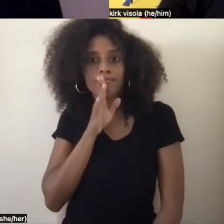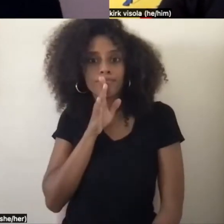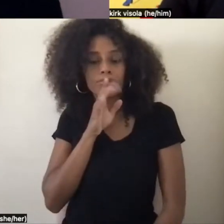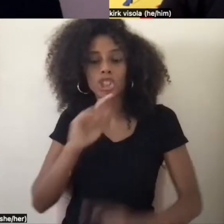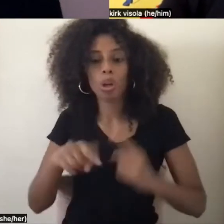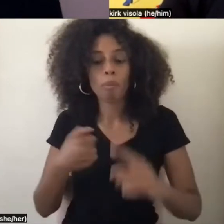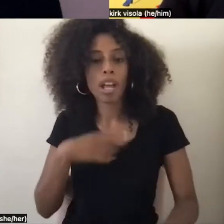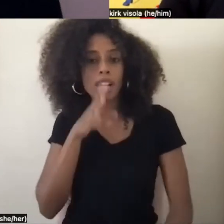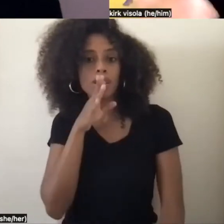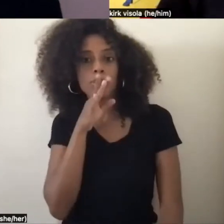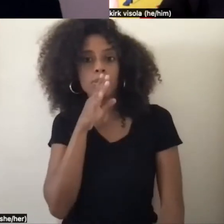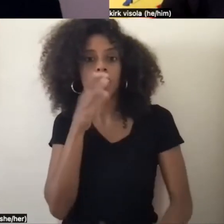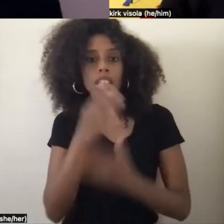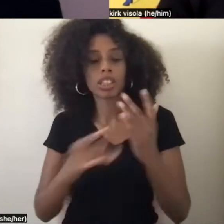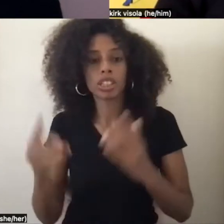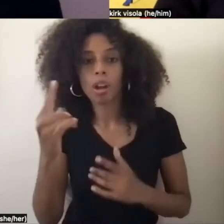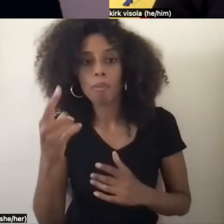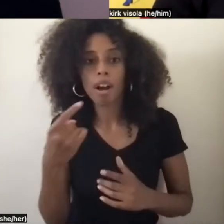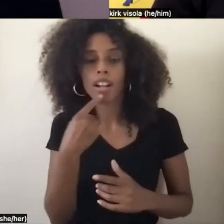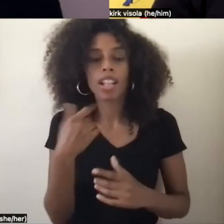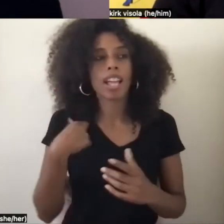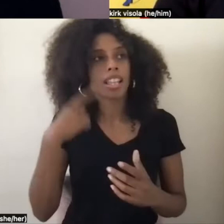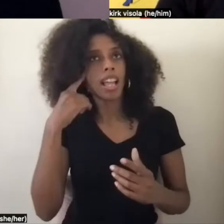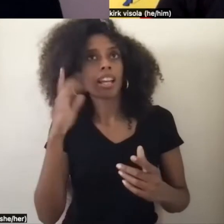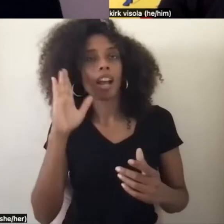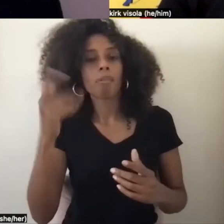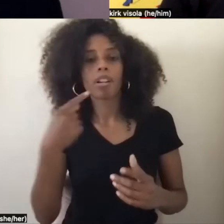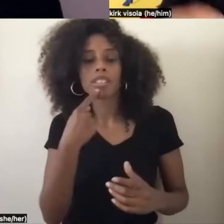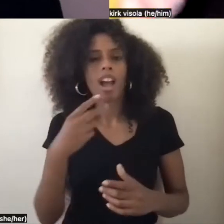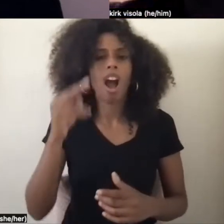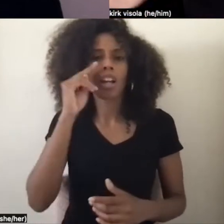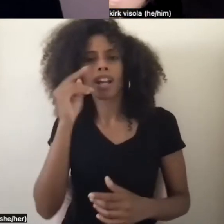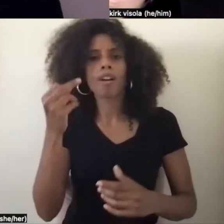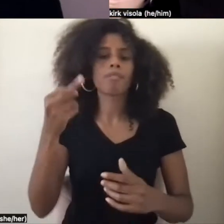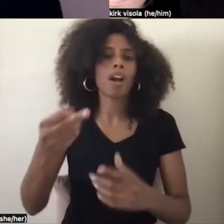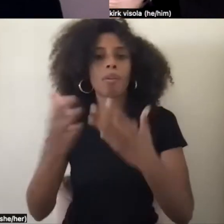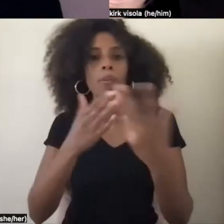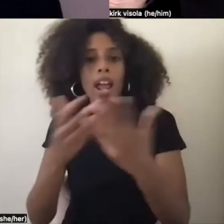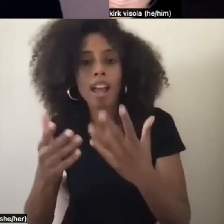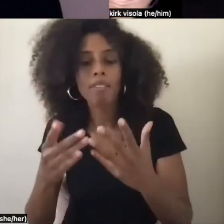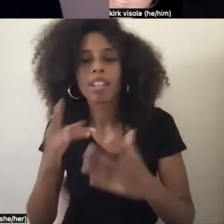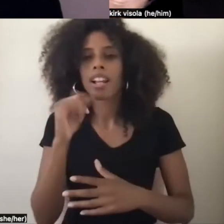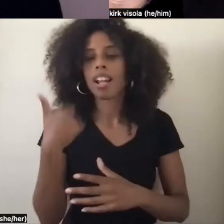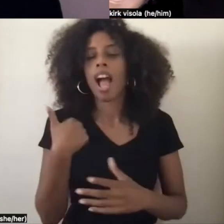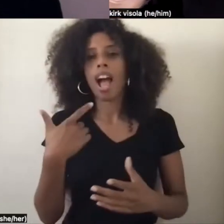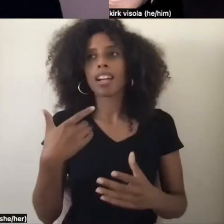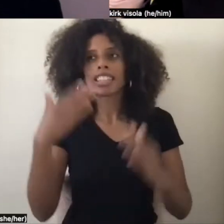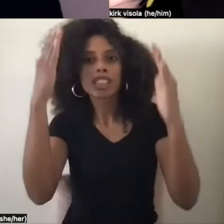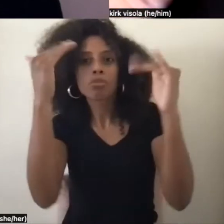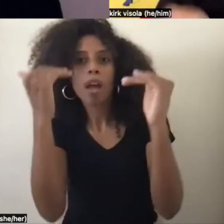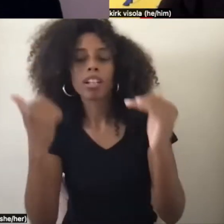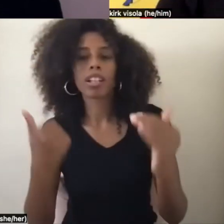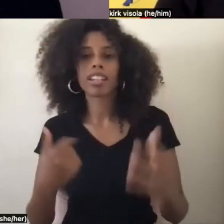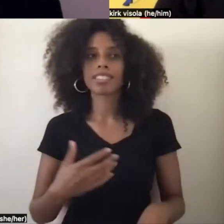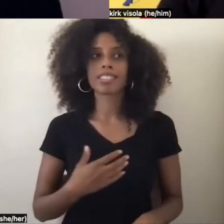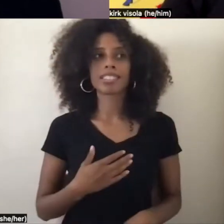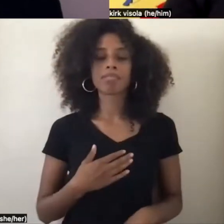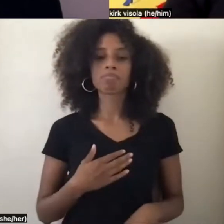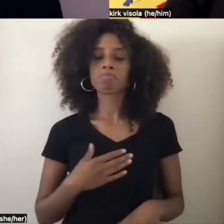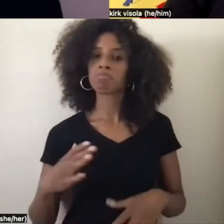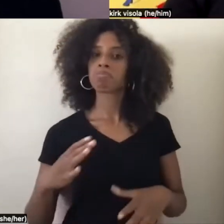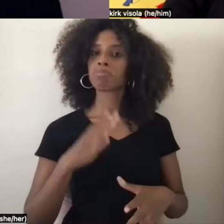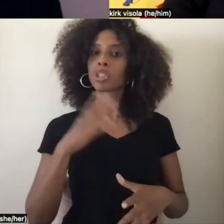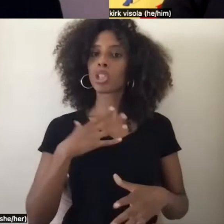expecting me to say nigga, nigga, shit, fuck, whatever, like, they're not expecting a quote unquote eloquent white language